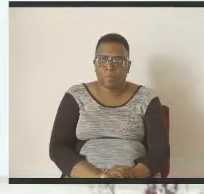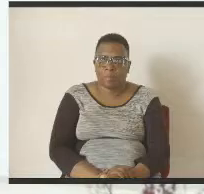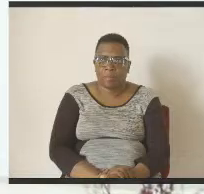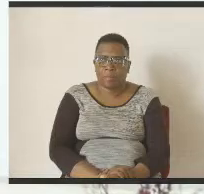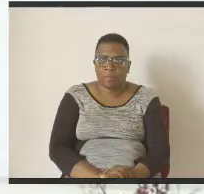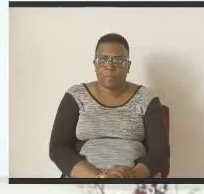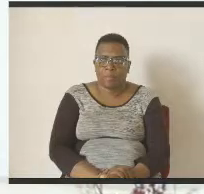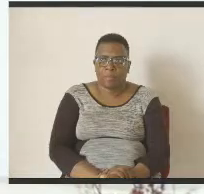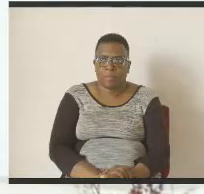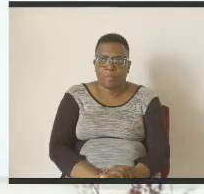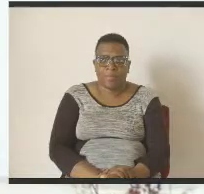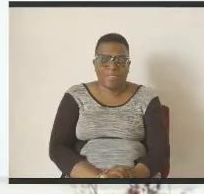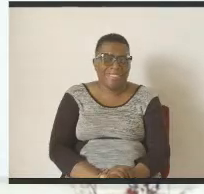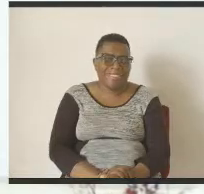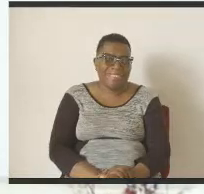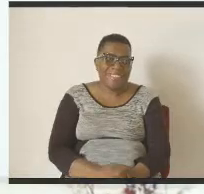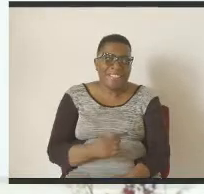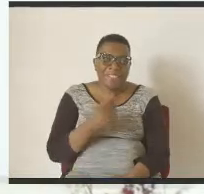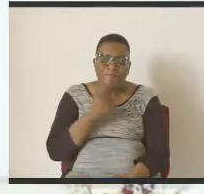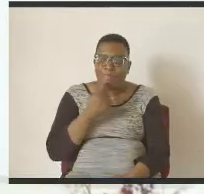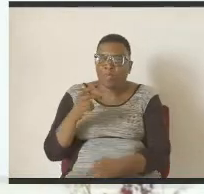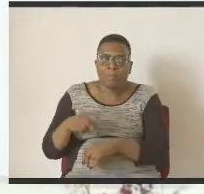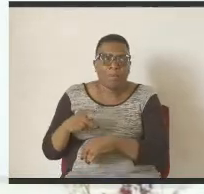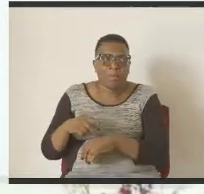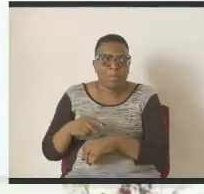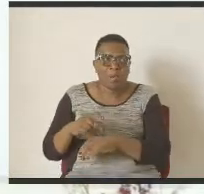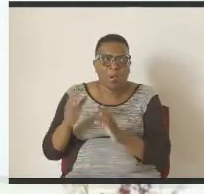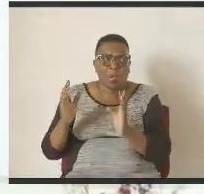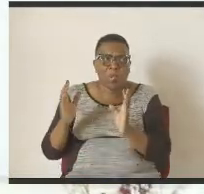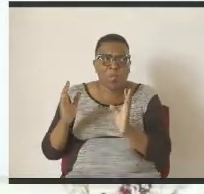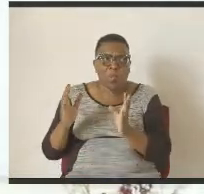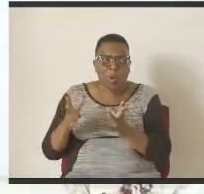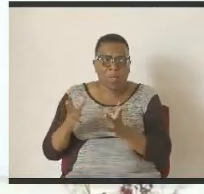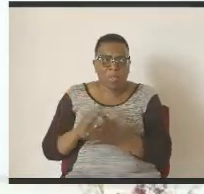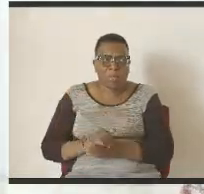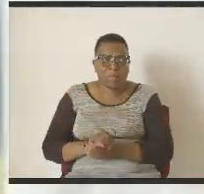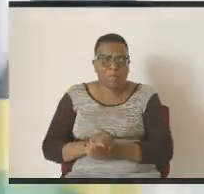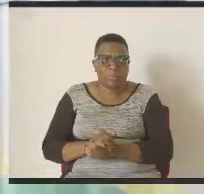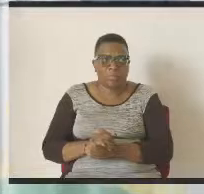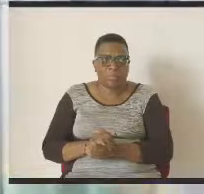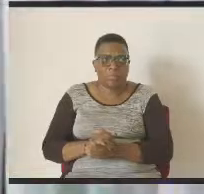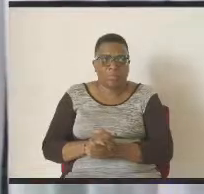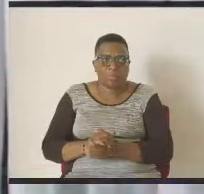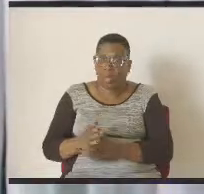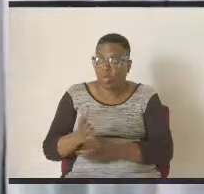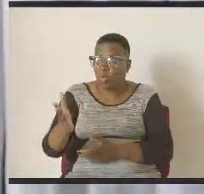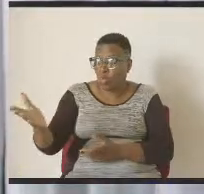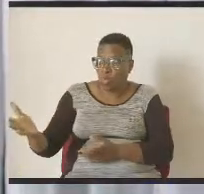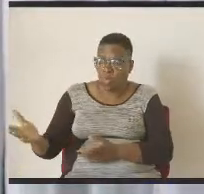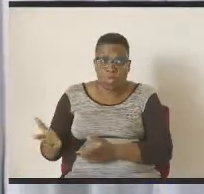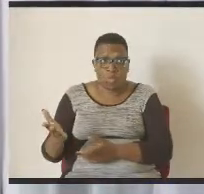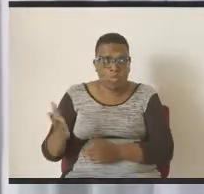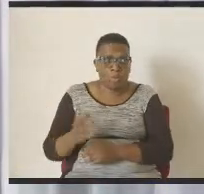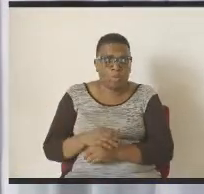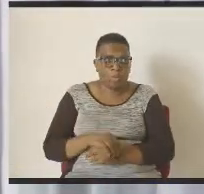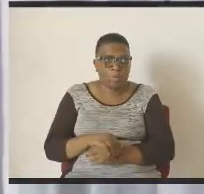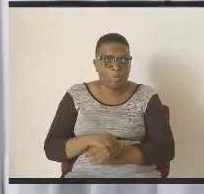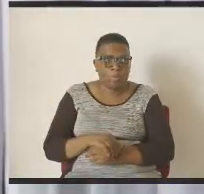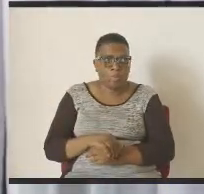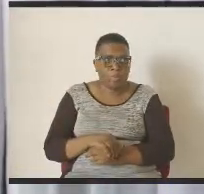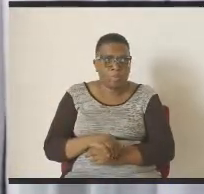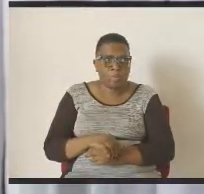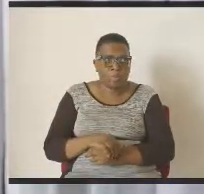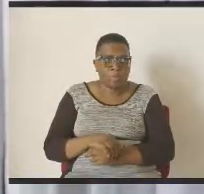He said to Peter, what could you, the you there is not singular, by the way, it's not just to Peter. He's speaking to the three of